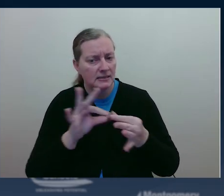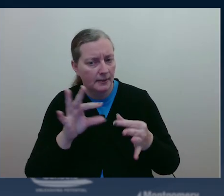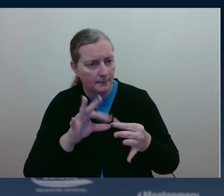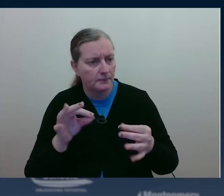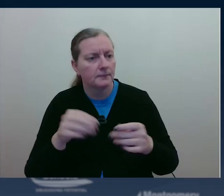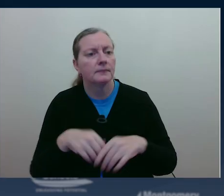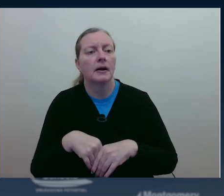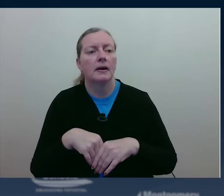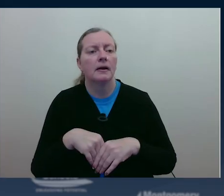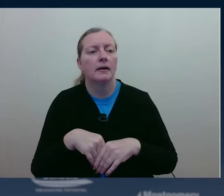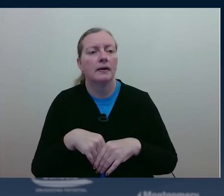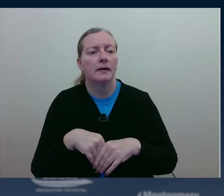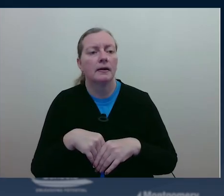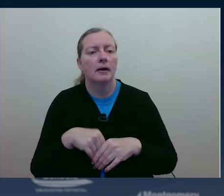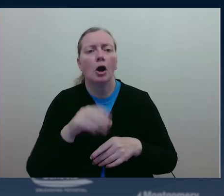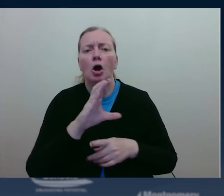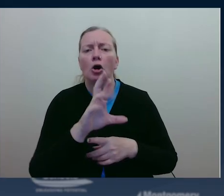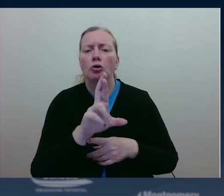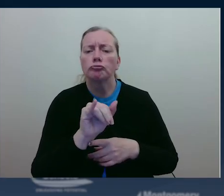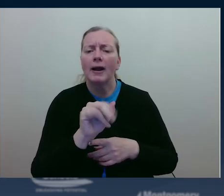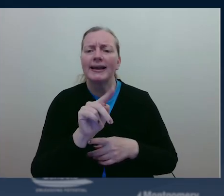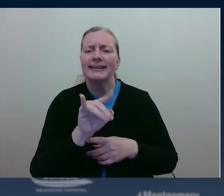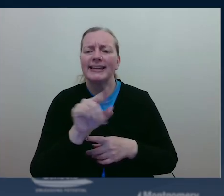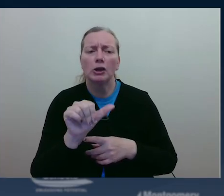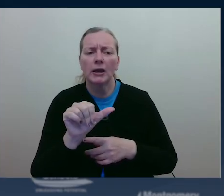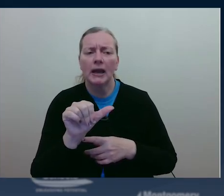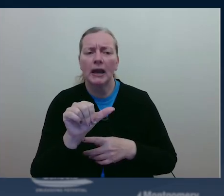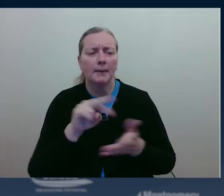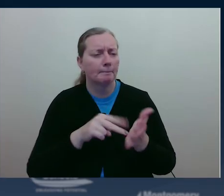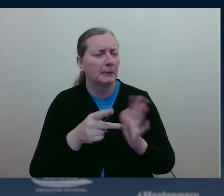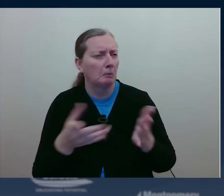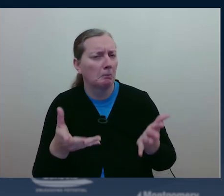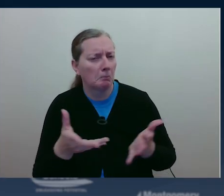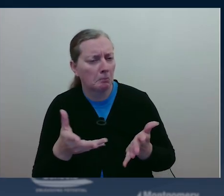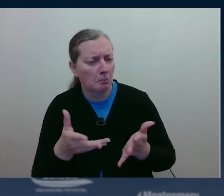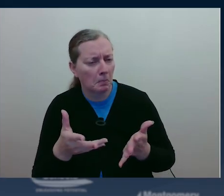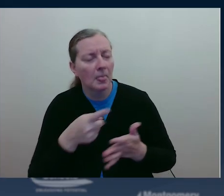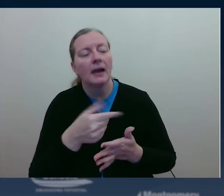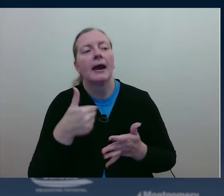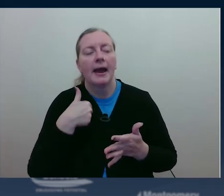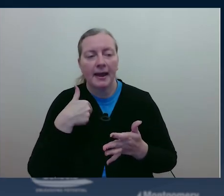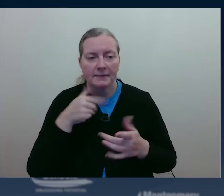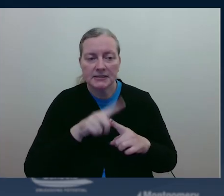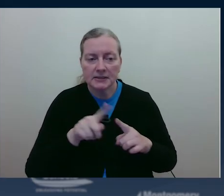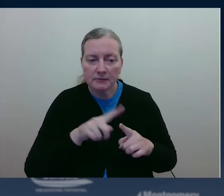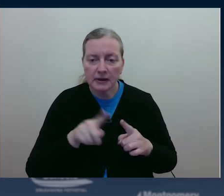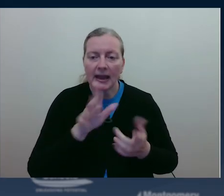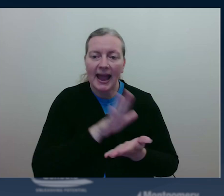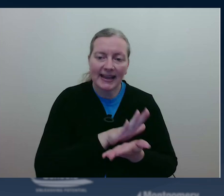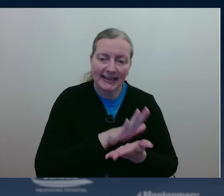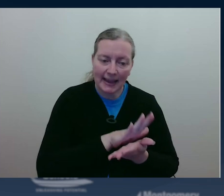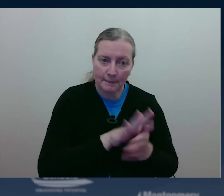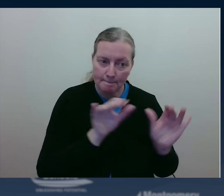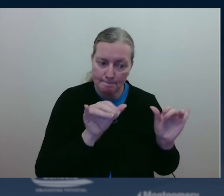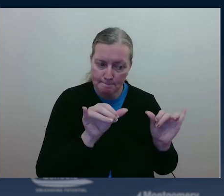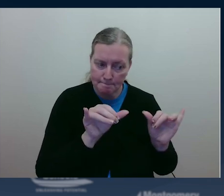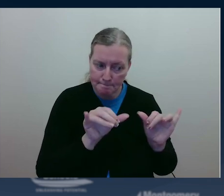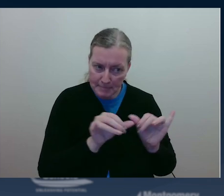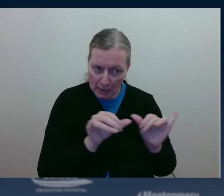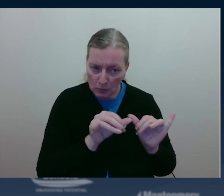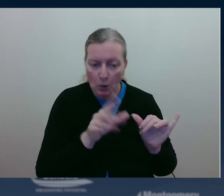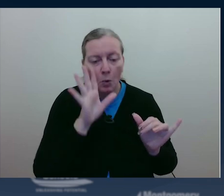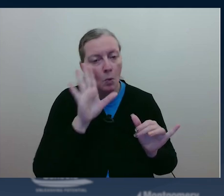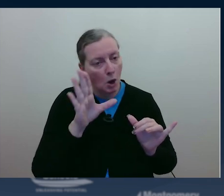means that a student will have a variety of academic measures that will be reviewed in order to be considered for